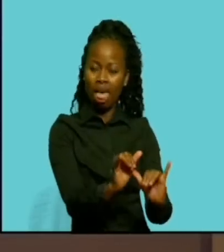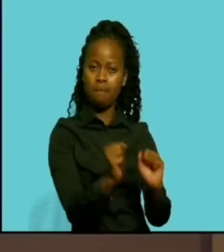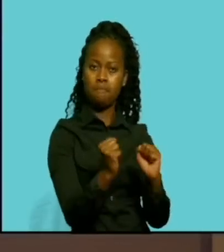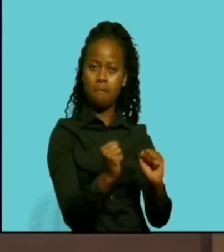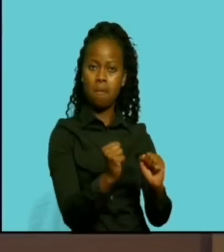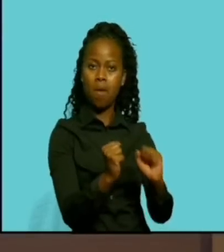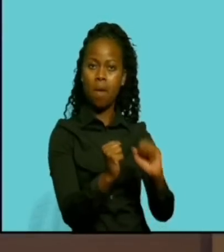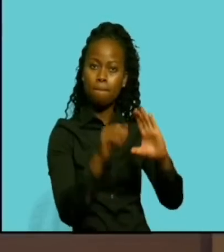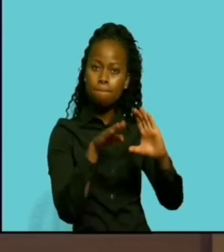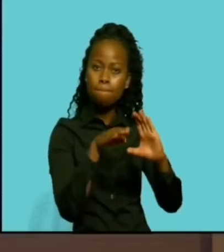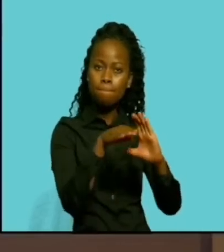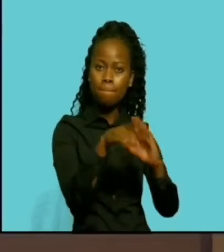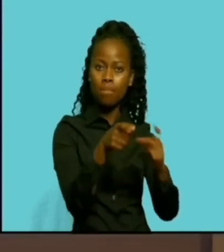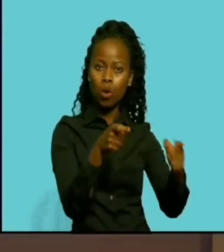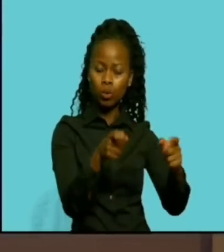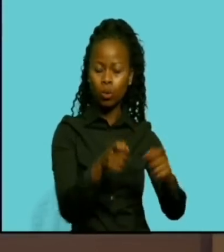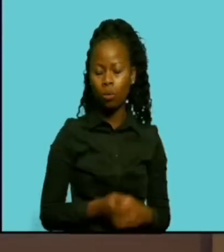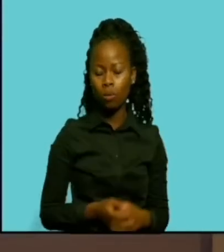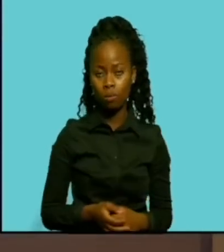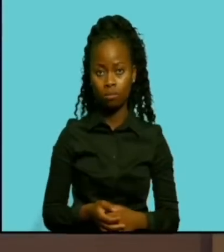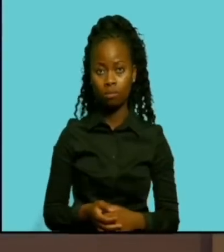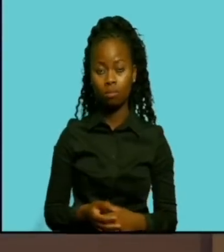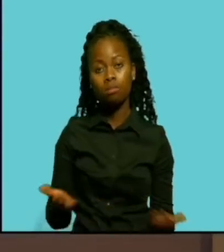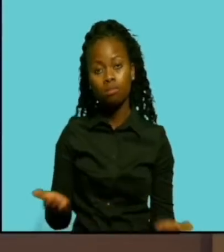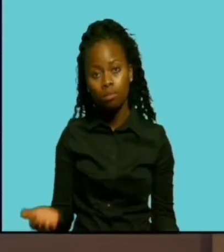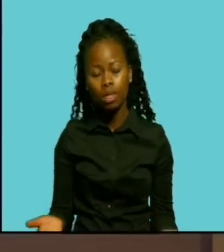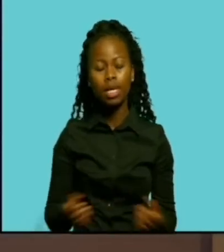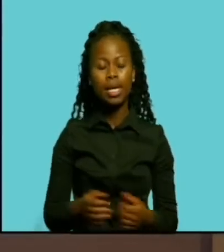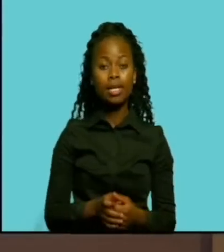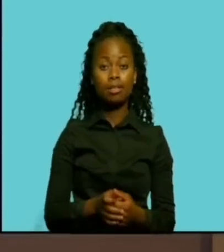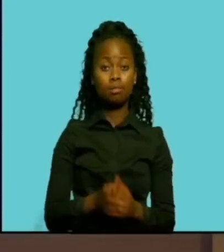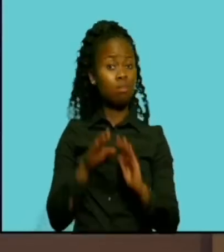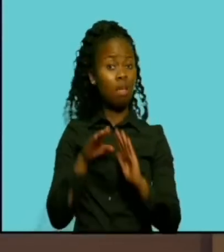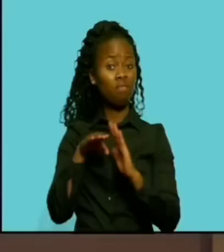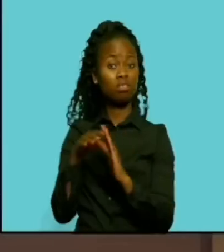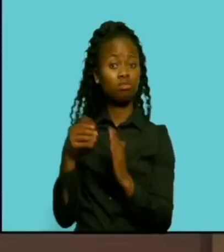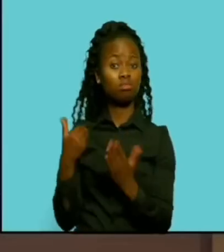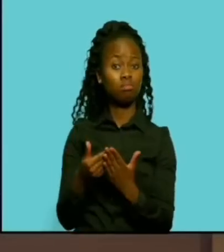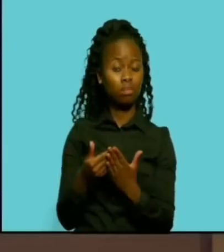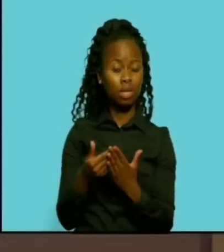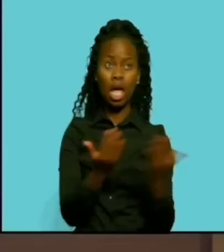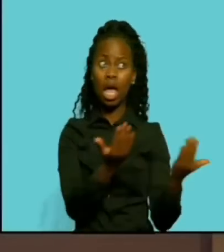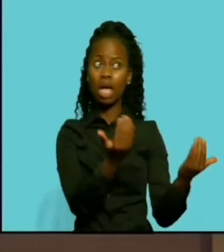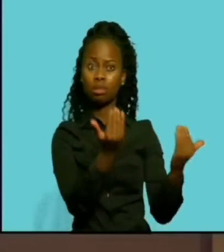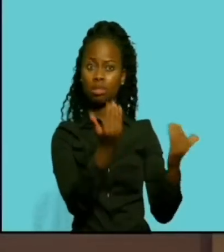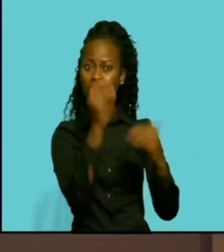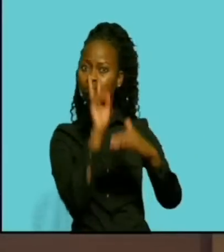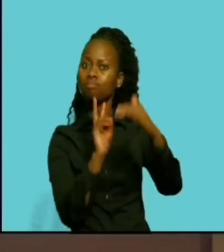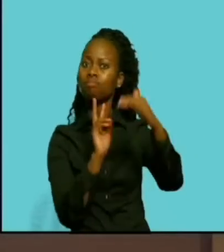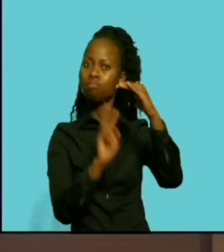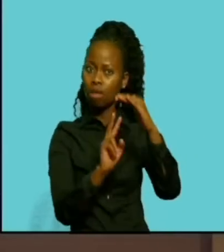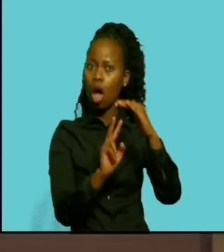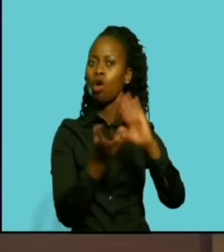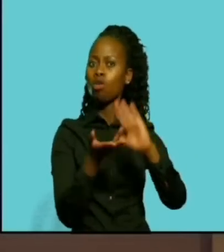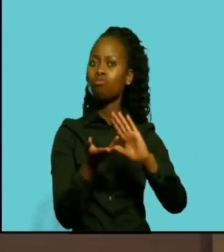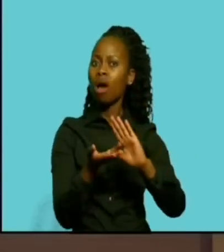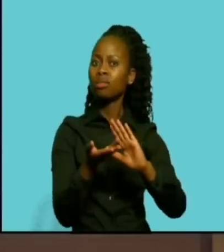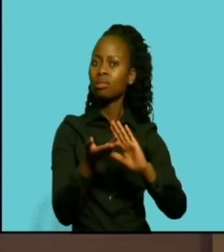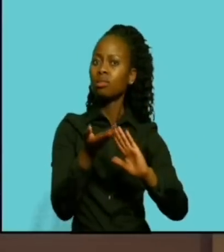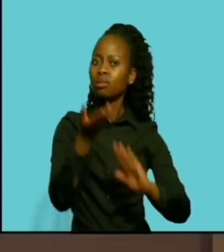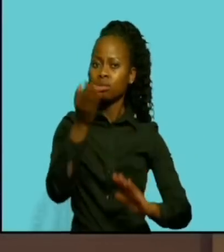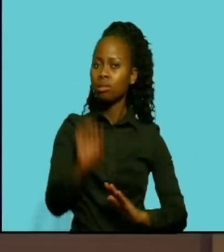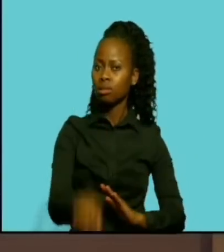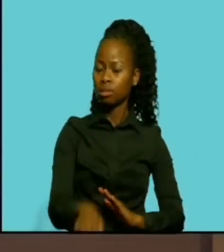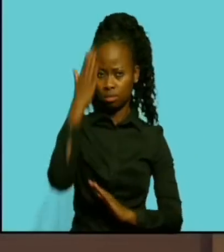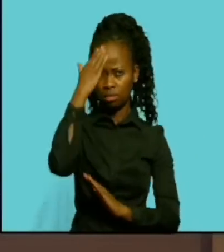Mkanyo, the inflation expectations had been rising, and we know that in South Africa, inflation